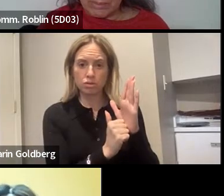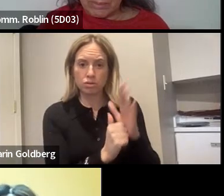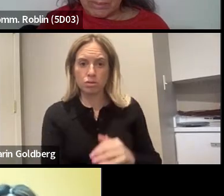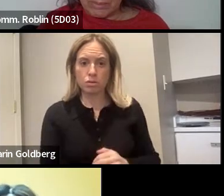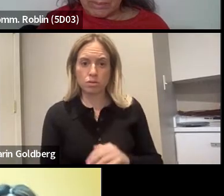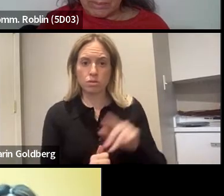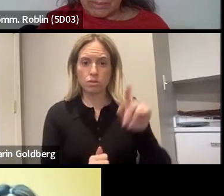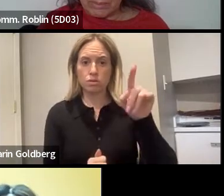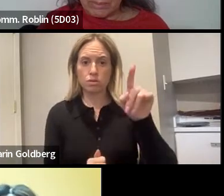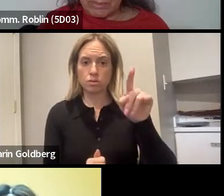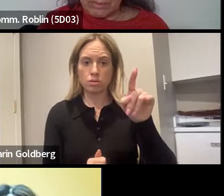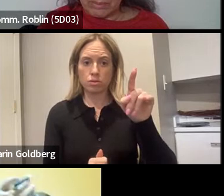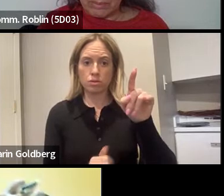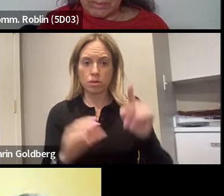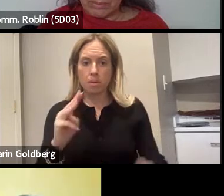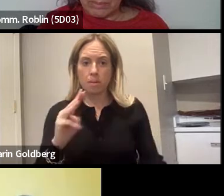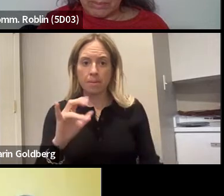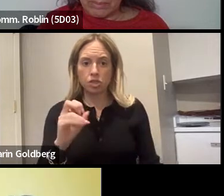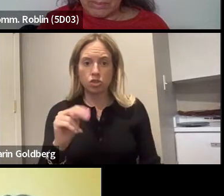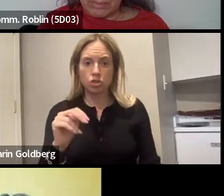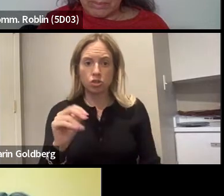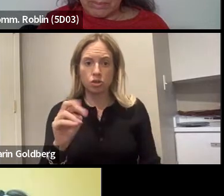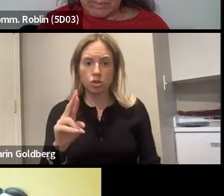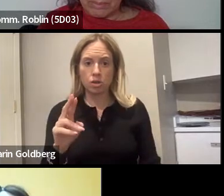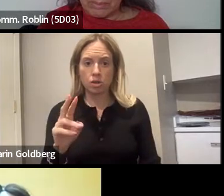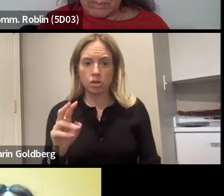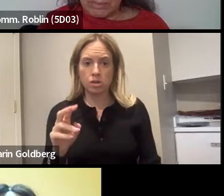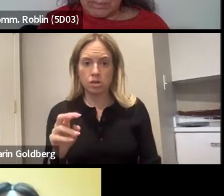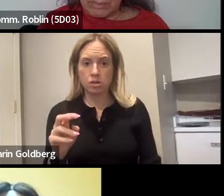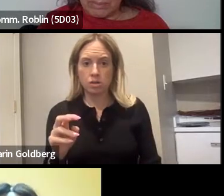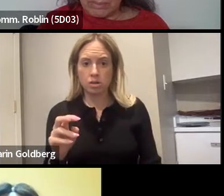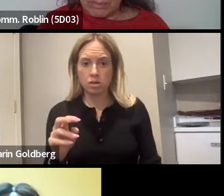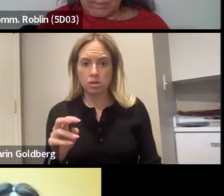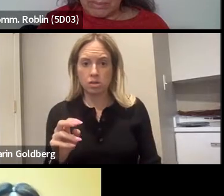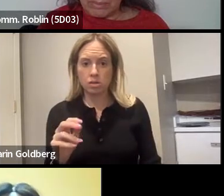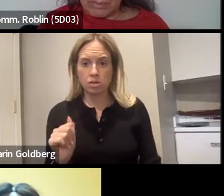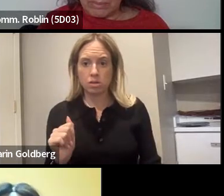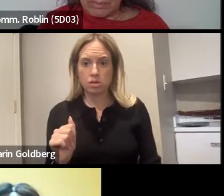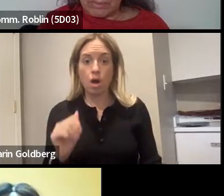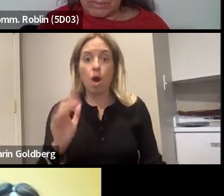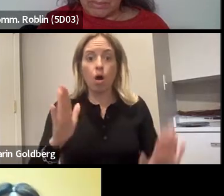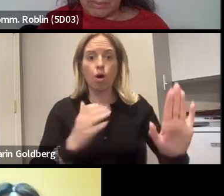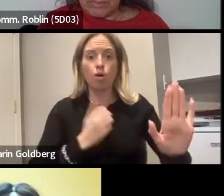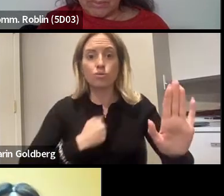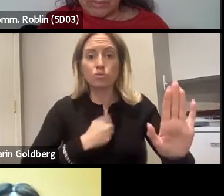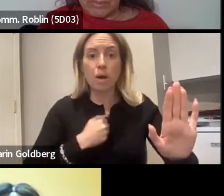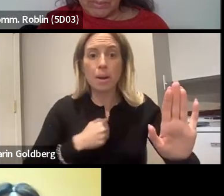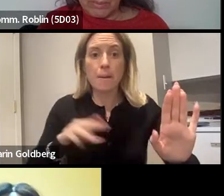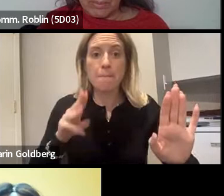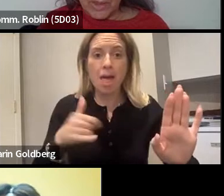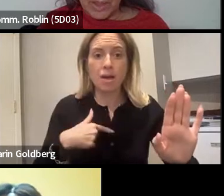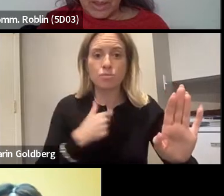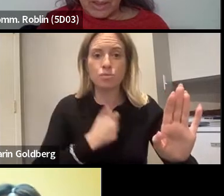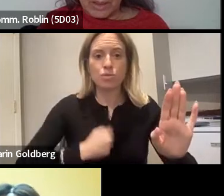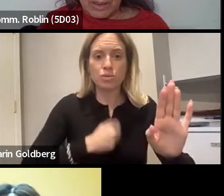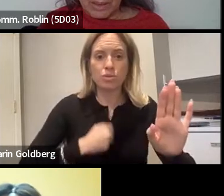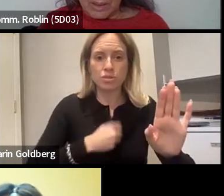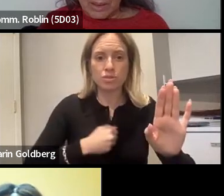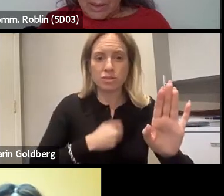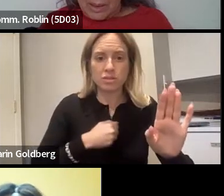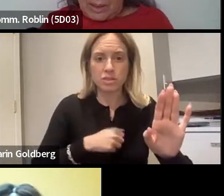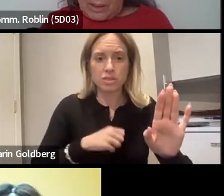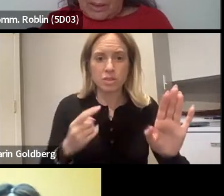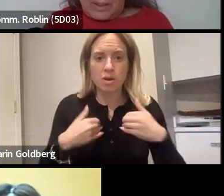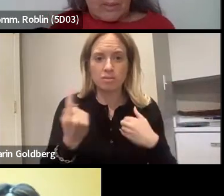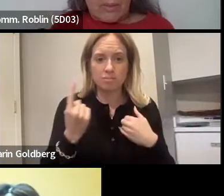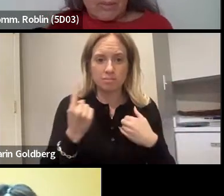Okay, Commissioner Cobb, you have 1 minute to speak. Oh, I'm sorry. Commissioner May, I'm so sorry. You had something